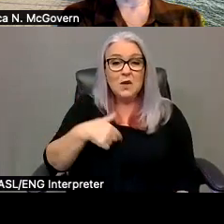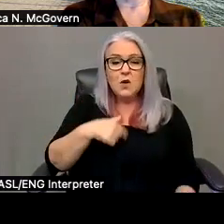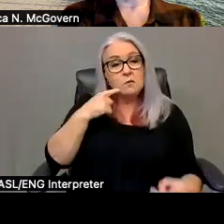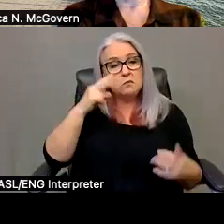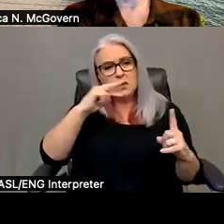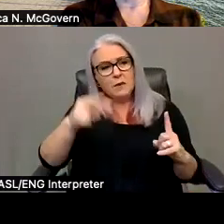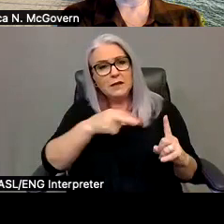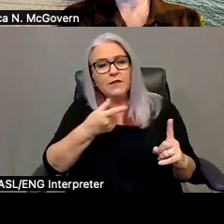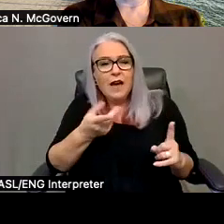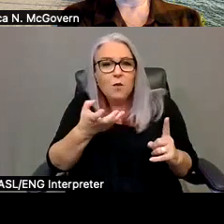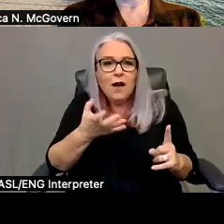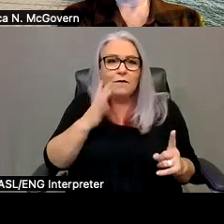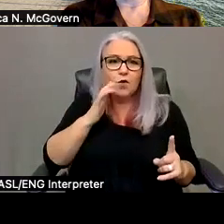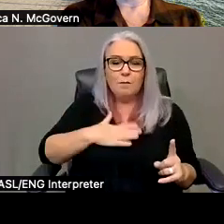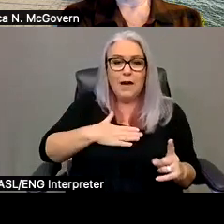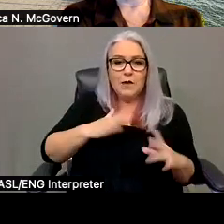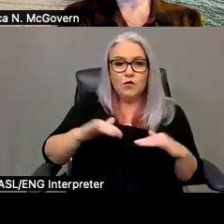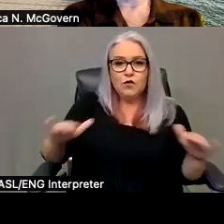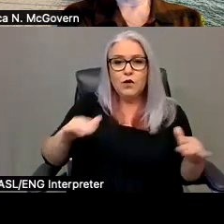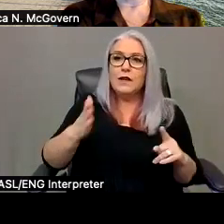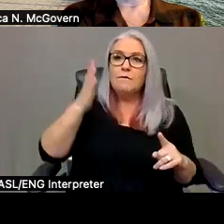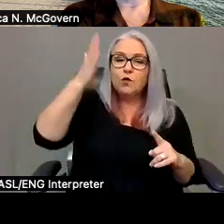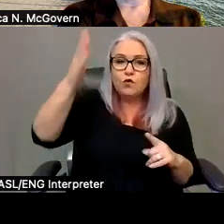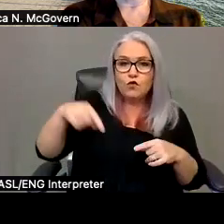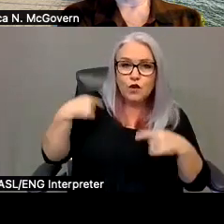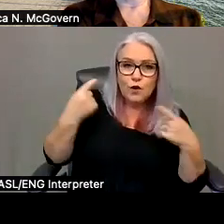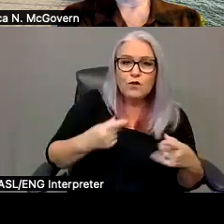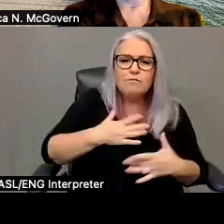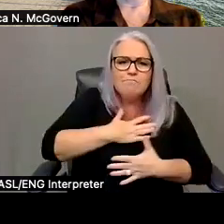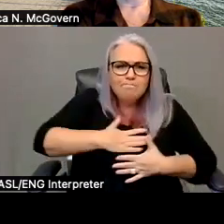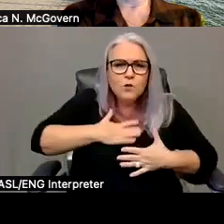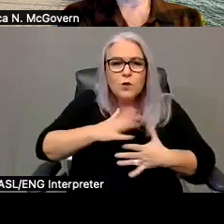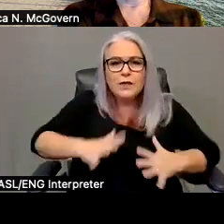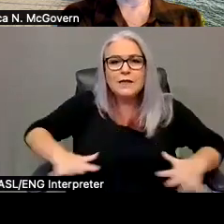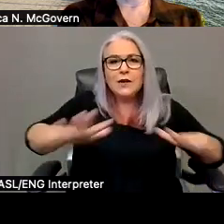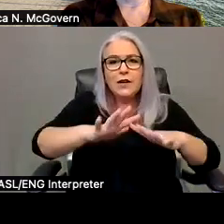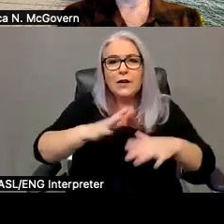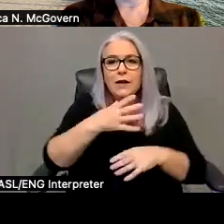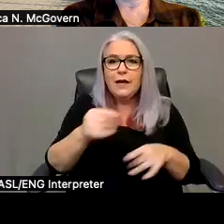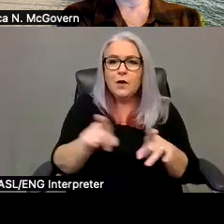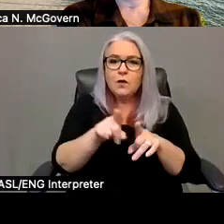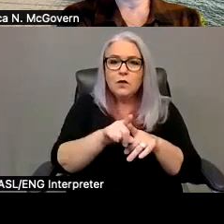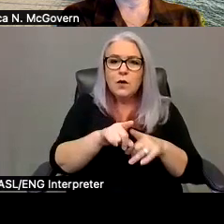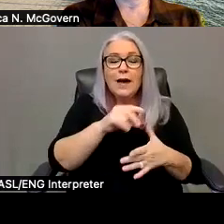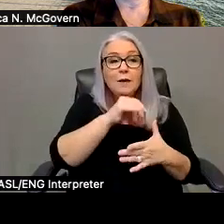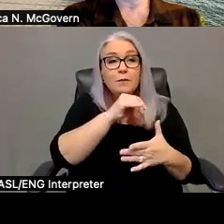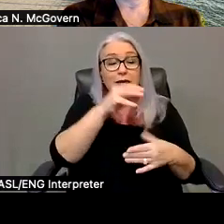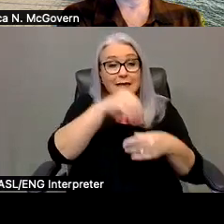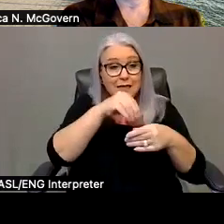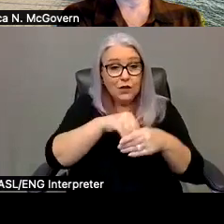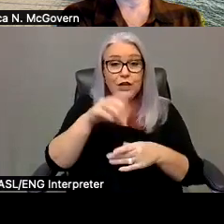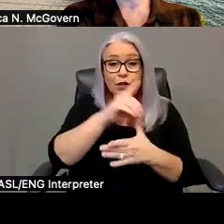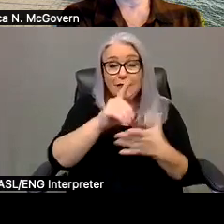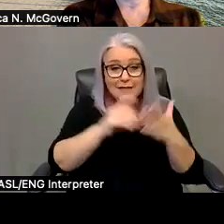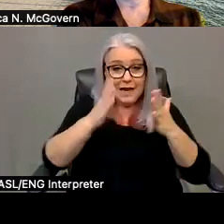like for my children and future generations to be able to enjoy as well. And also by profession, I'm an interior designer. And so I also think